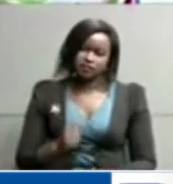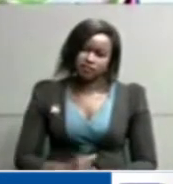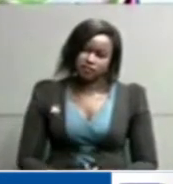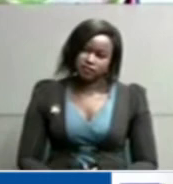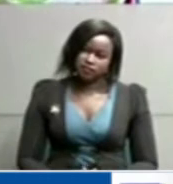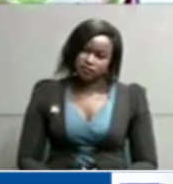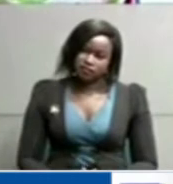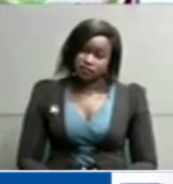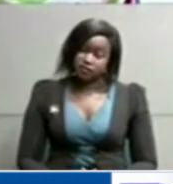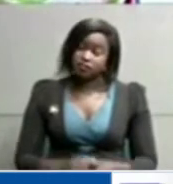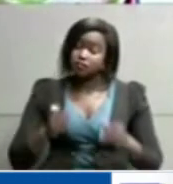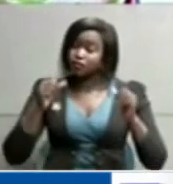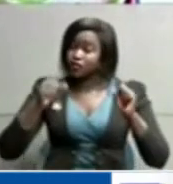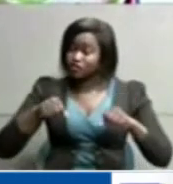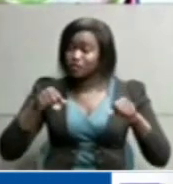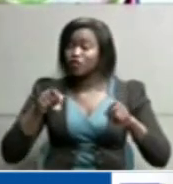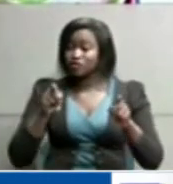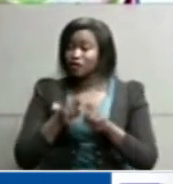the possible